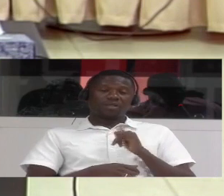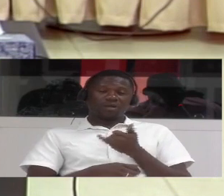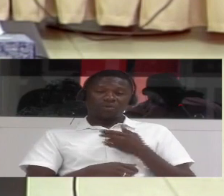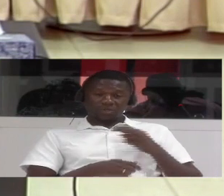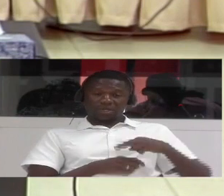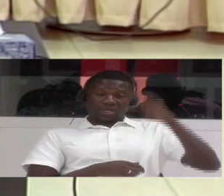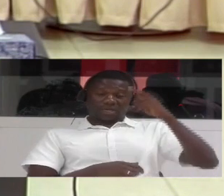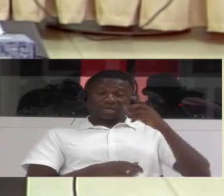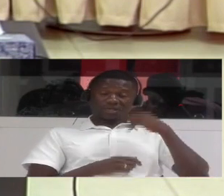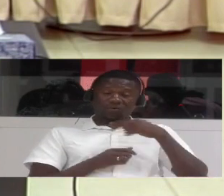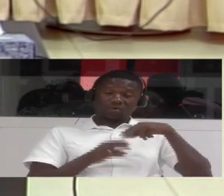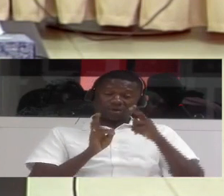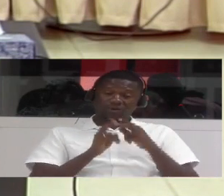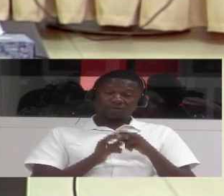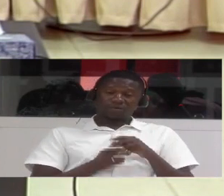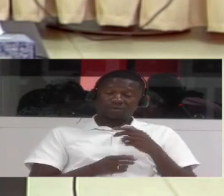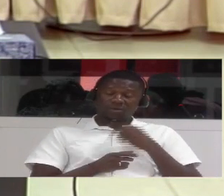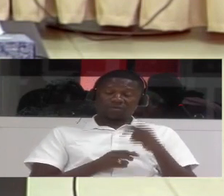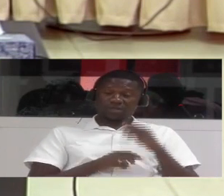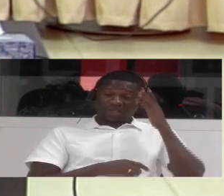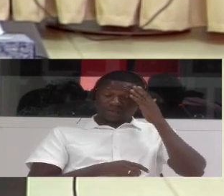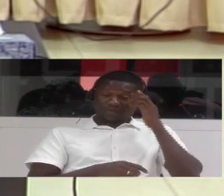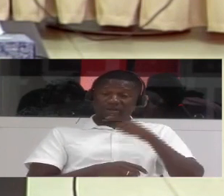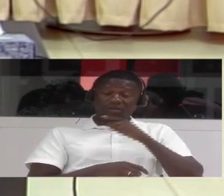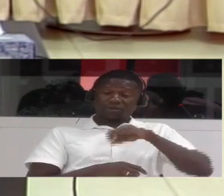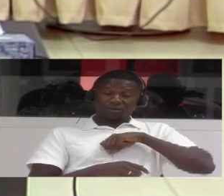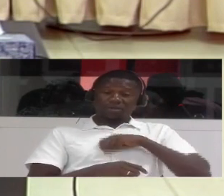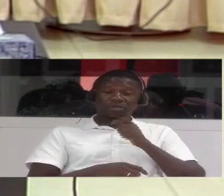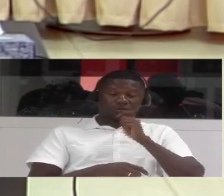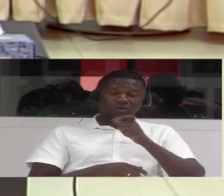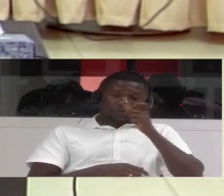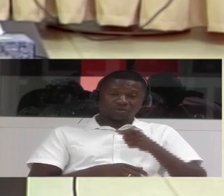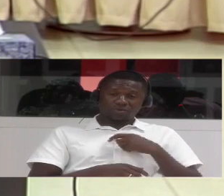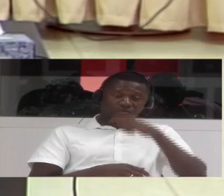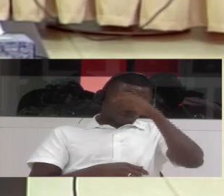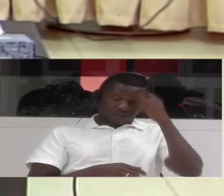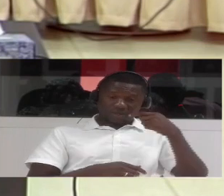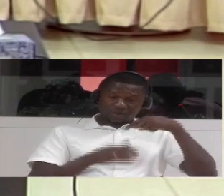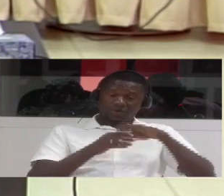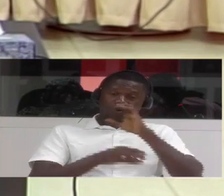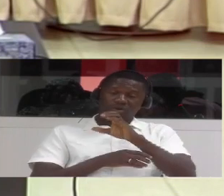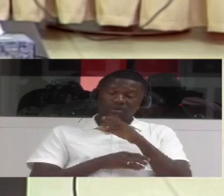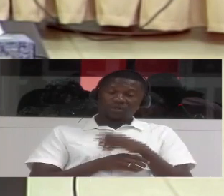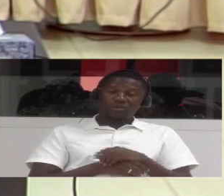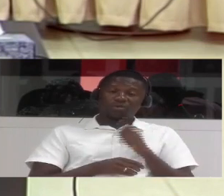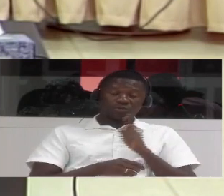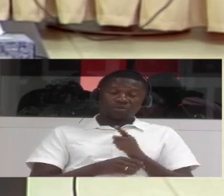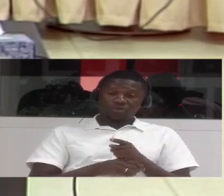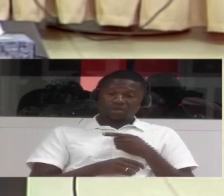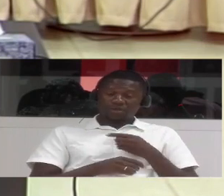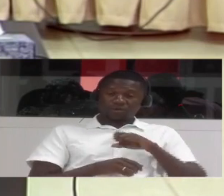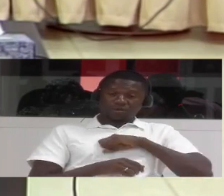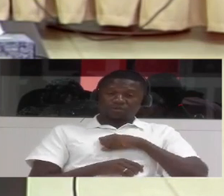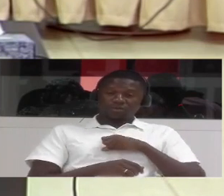self-censorship. Matter of fact, every journalist who was operating in the country at the time, you had to at some point switch on what we call